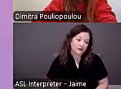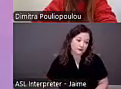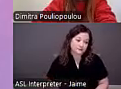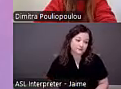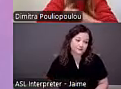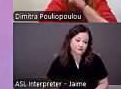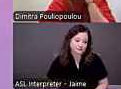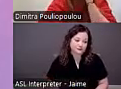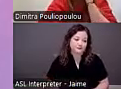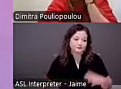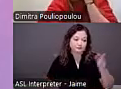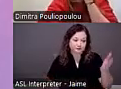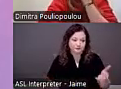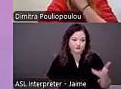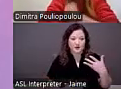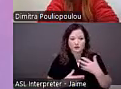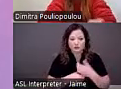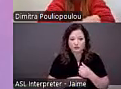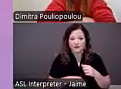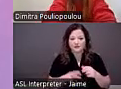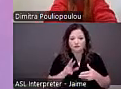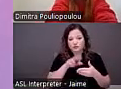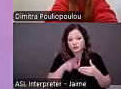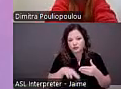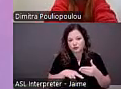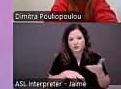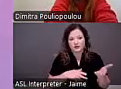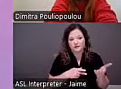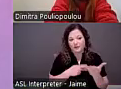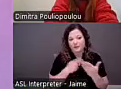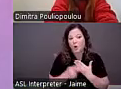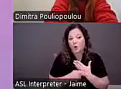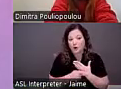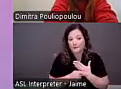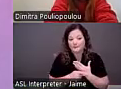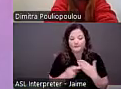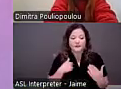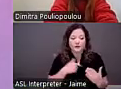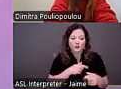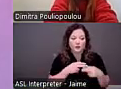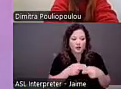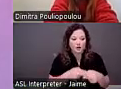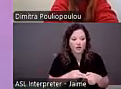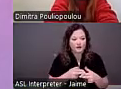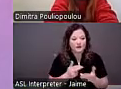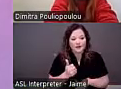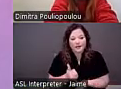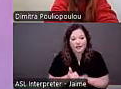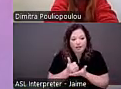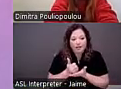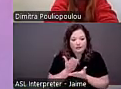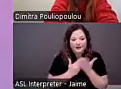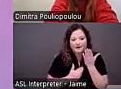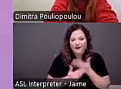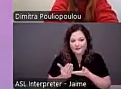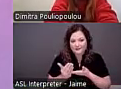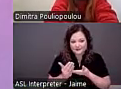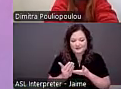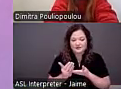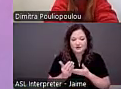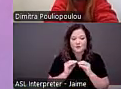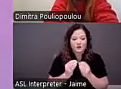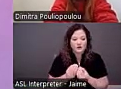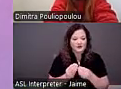So here's a brief look at the resulting program. We call it Helping Hand, and it is organized in